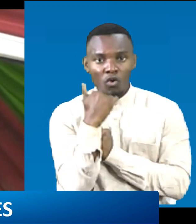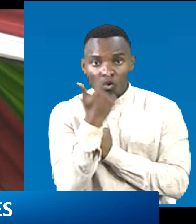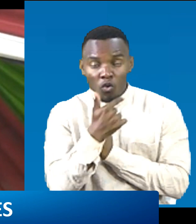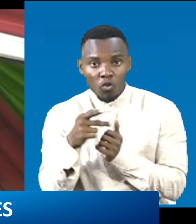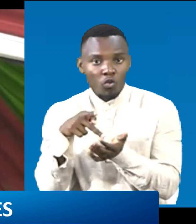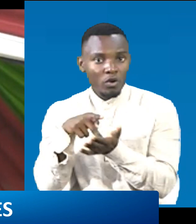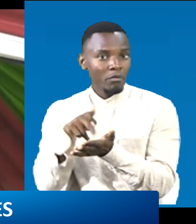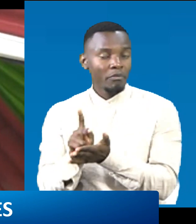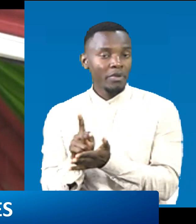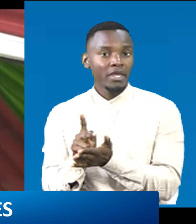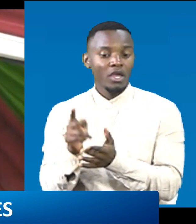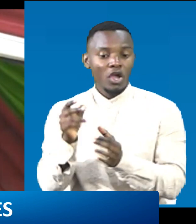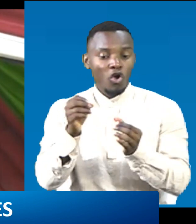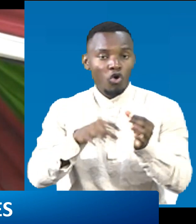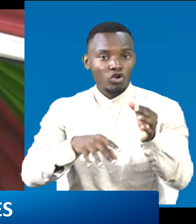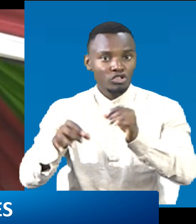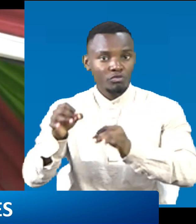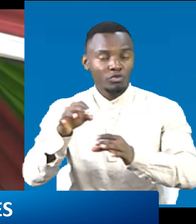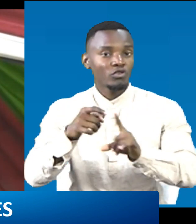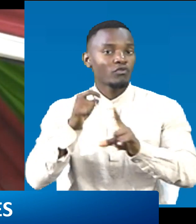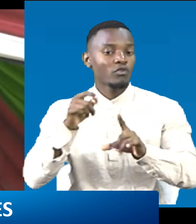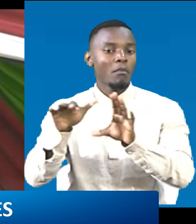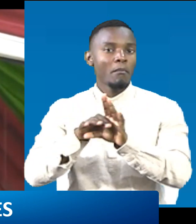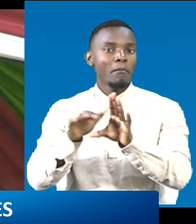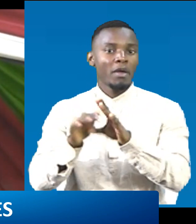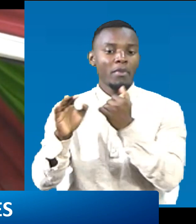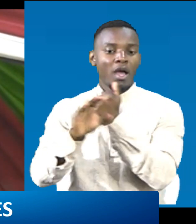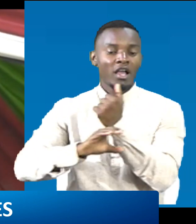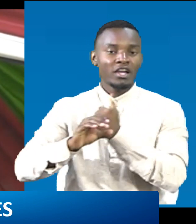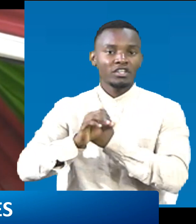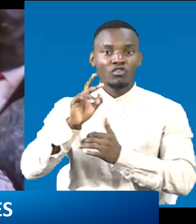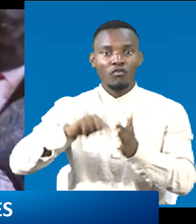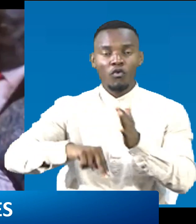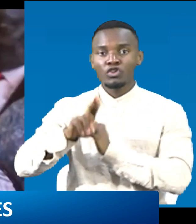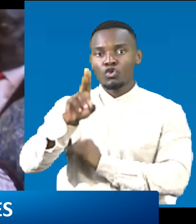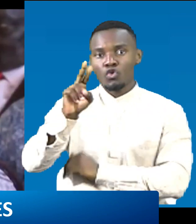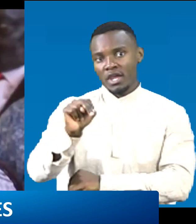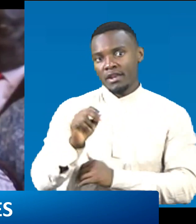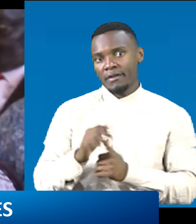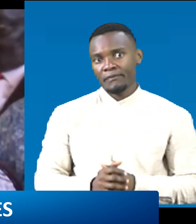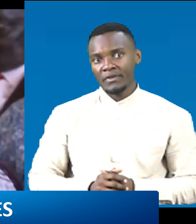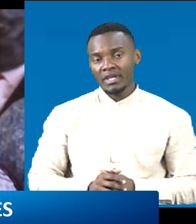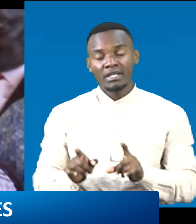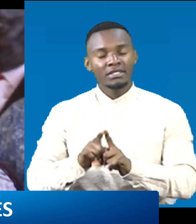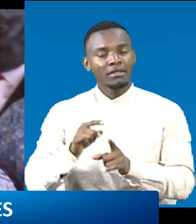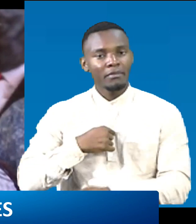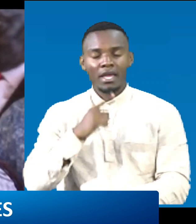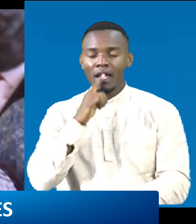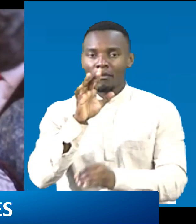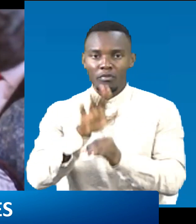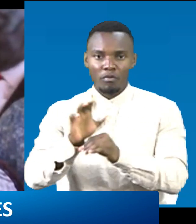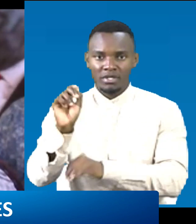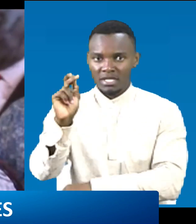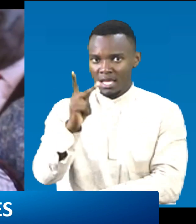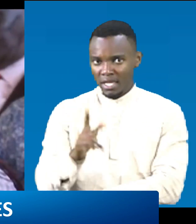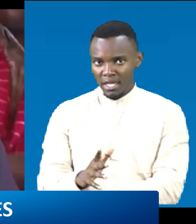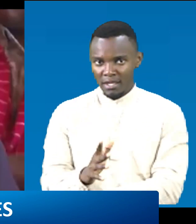the contributions of the member states of the United Nations. I want to assure the people of